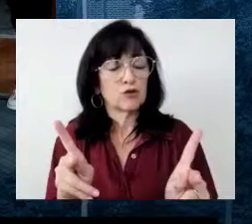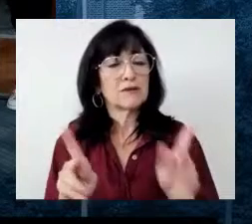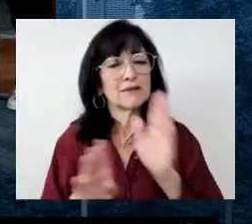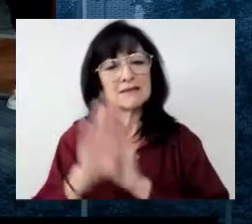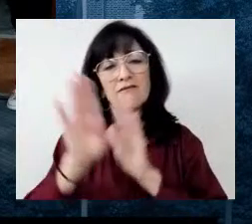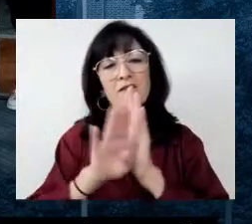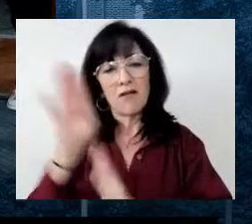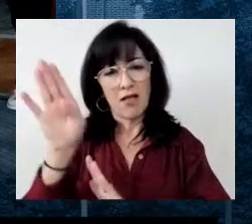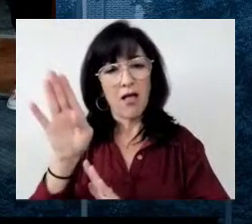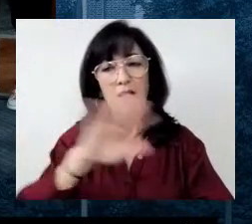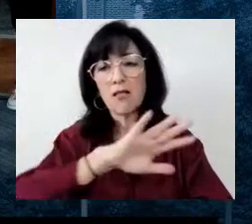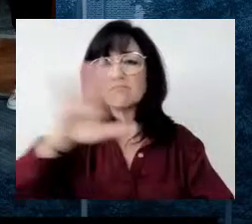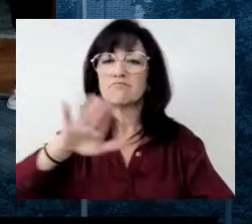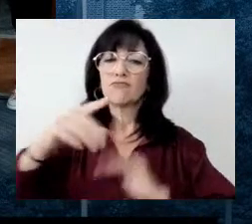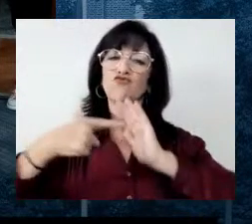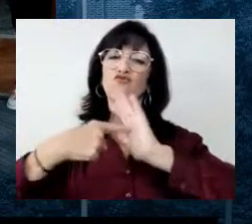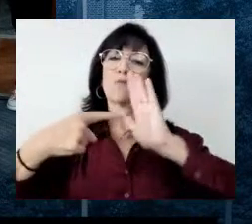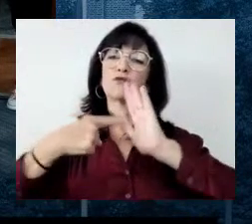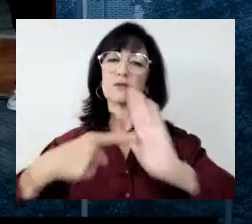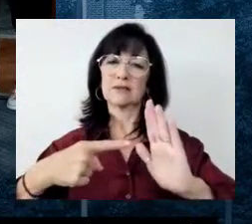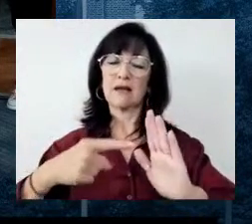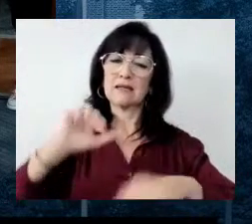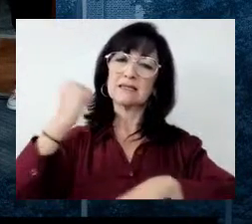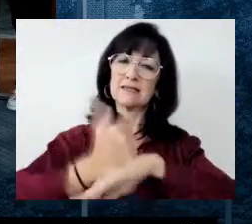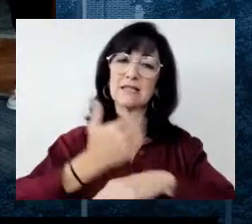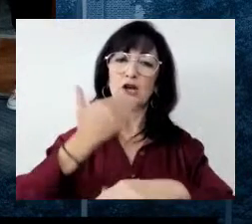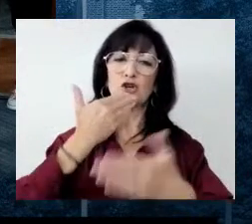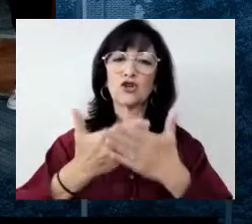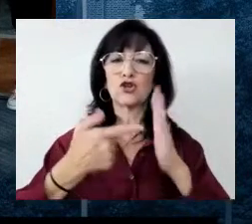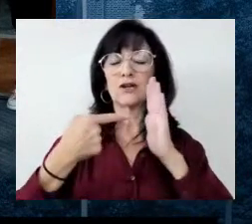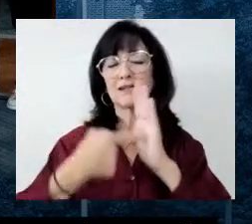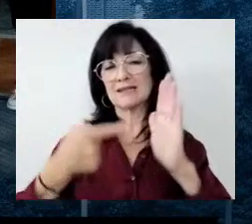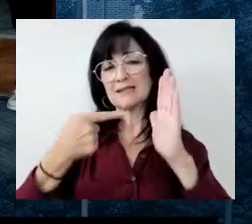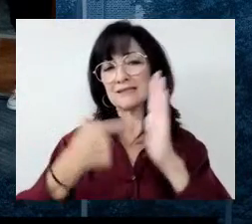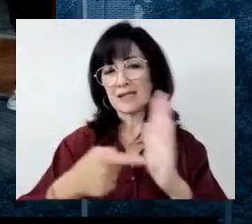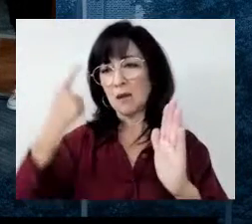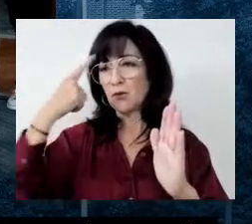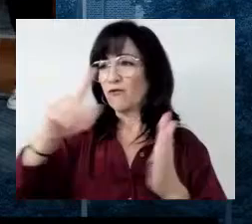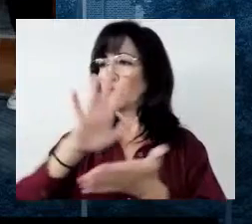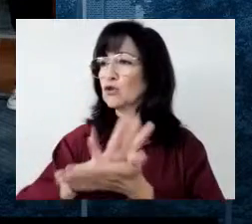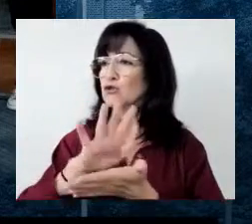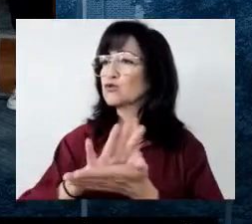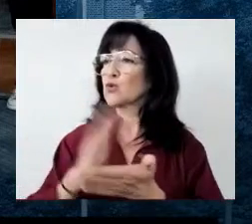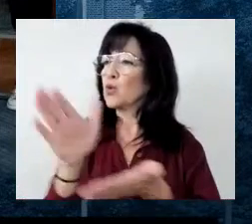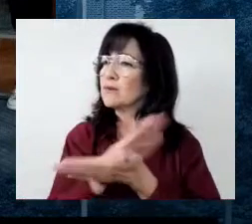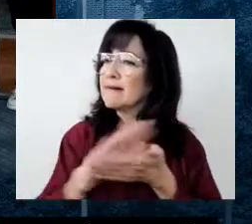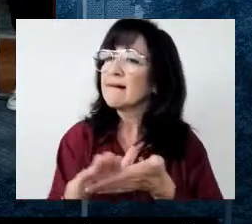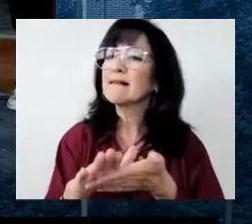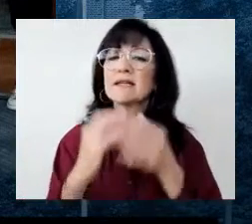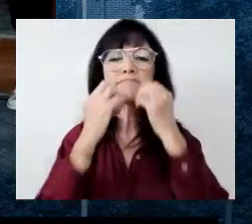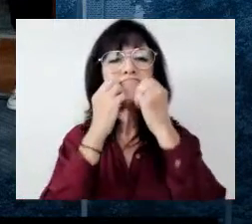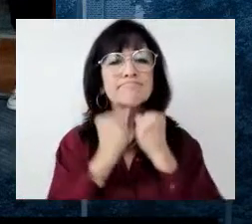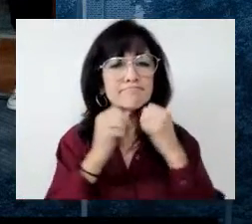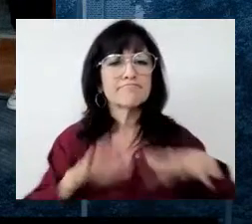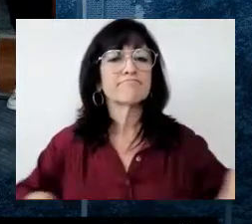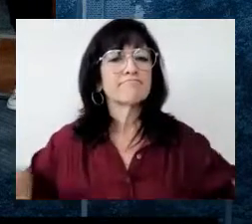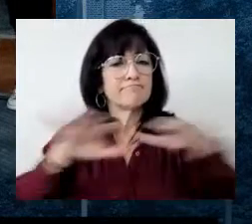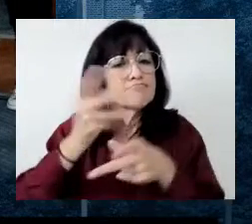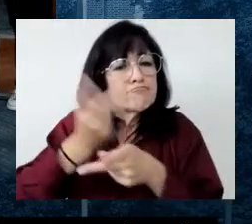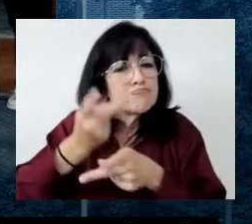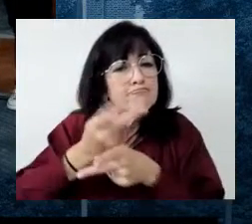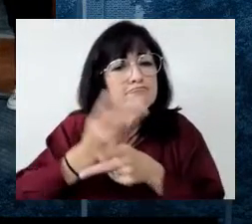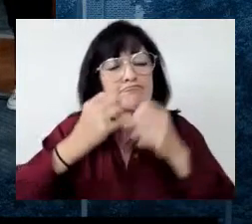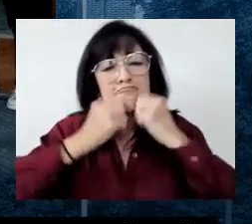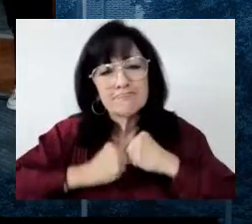a community example. Governor Carney, as I turn the microphone over to you, I'd like to thank you for allowing us to be a part of this